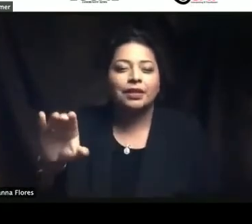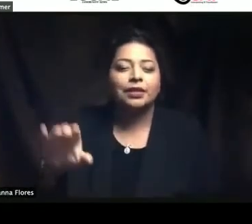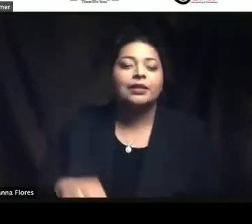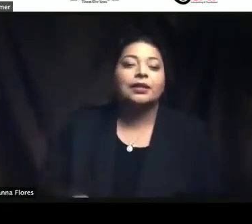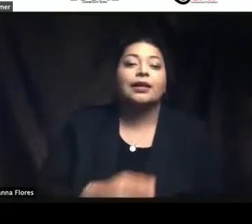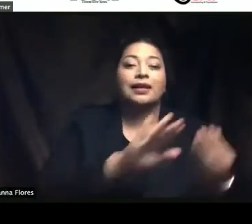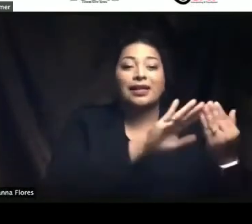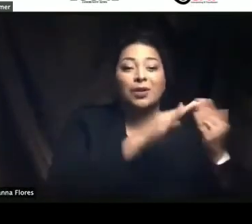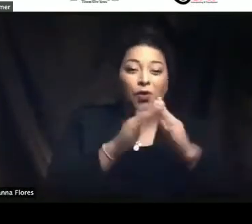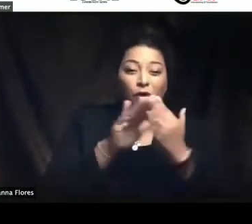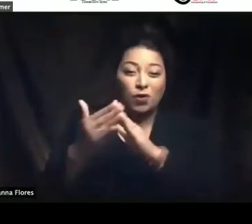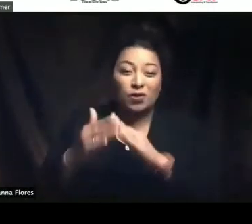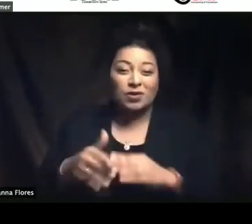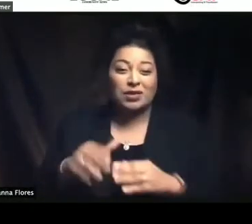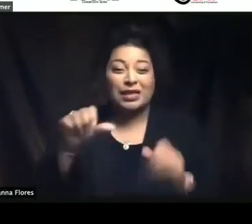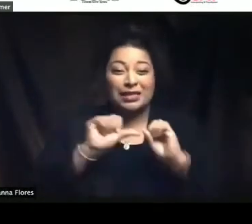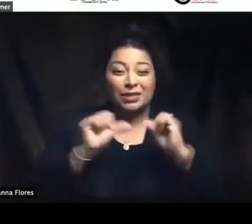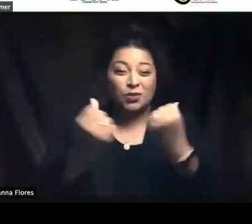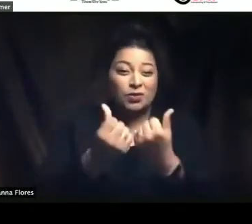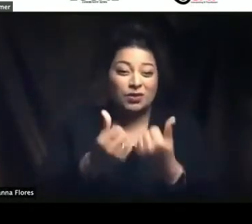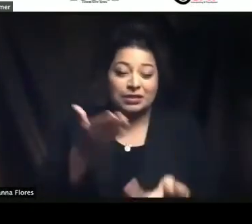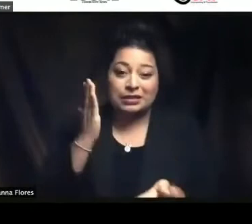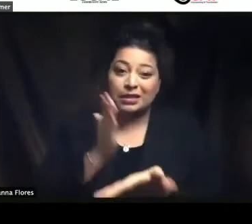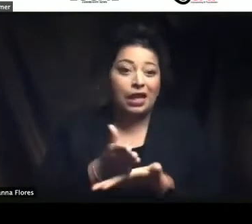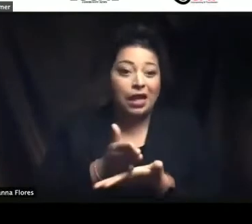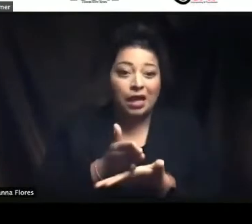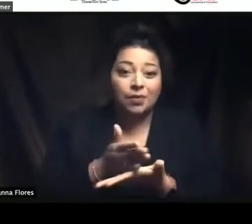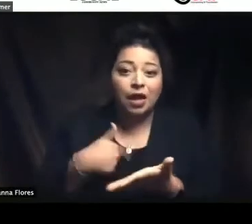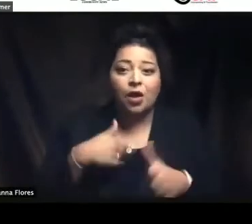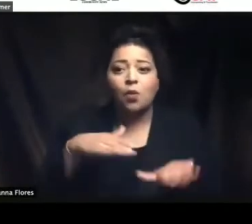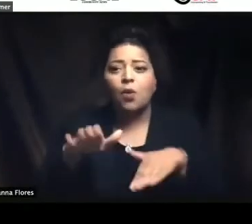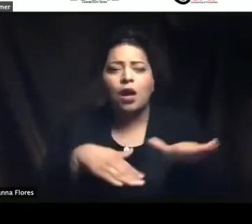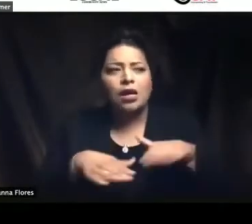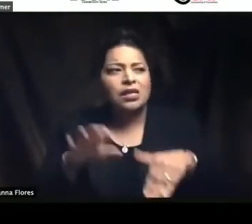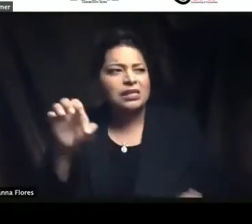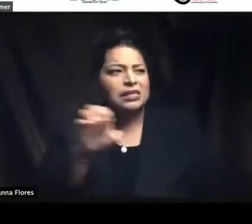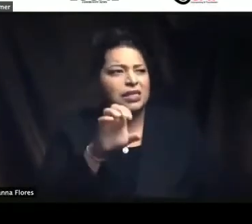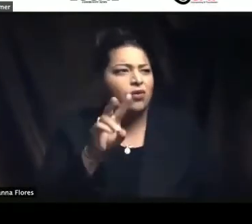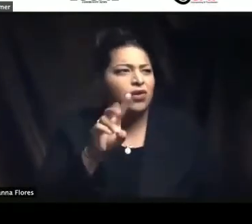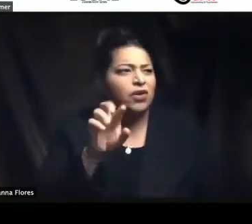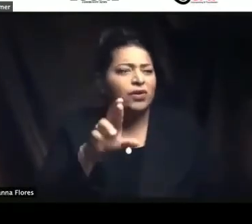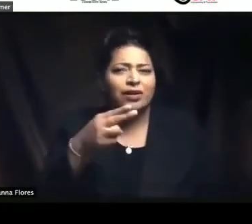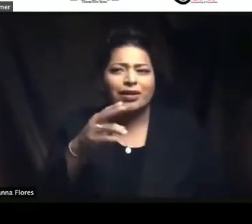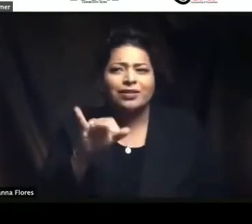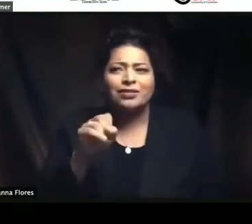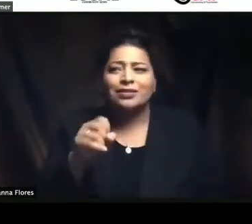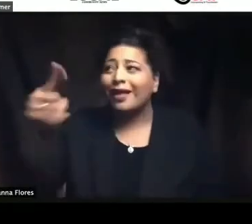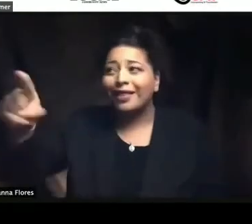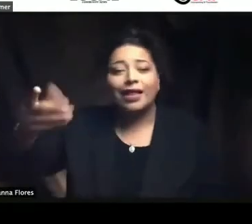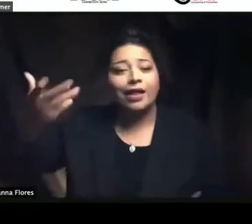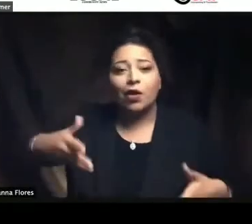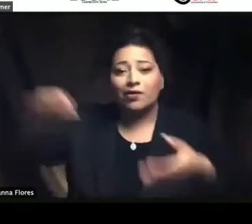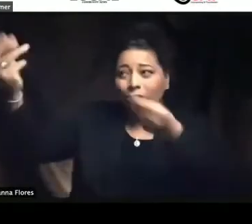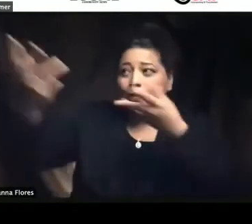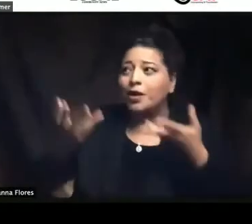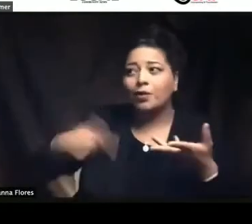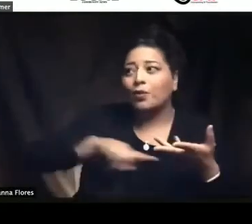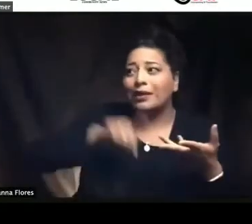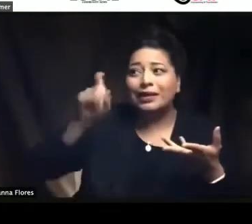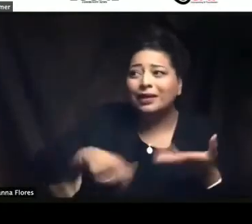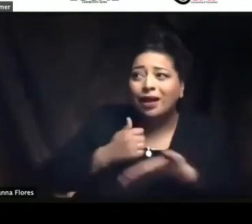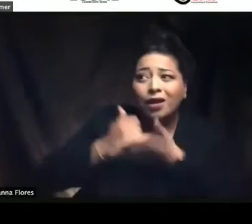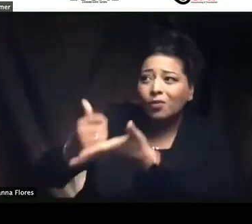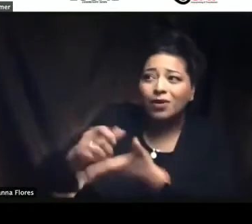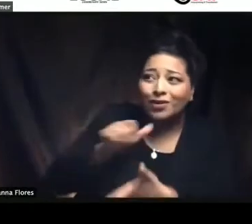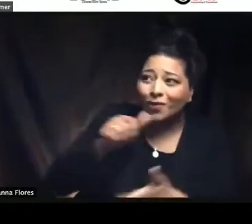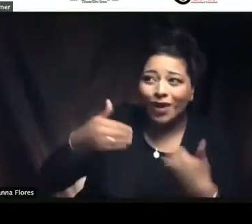have literally folded. In block walking in East Terre Hills, they've told me we need help because we really don't have that level of